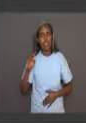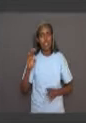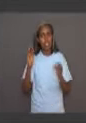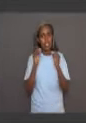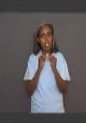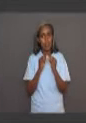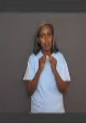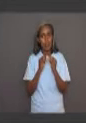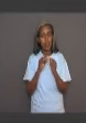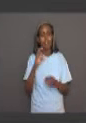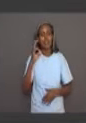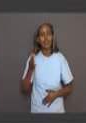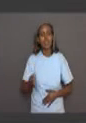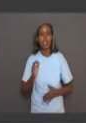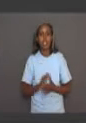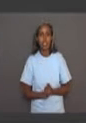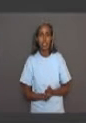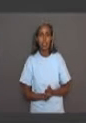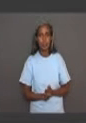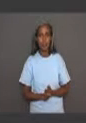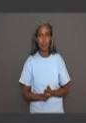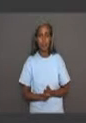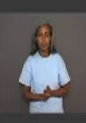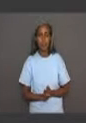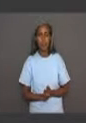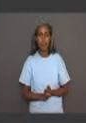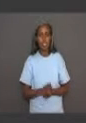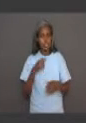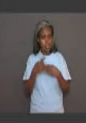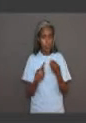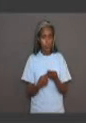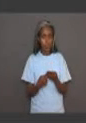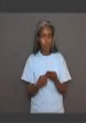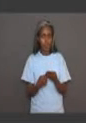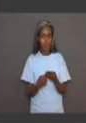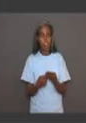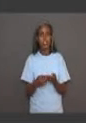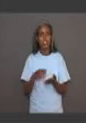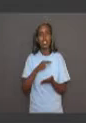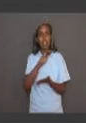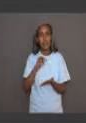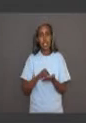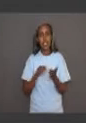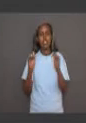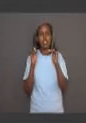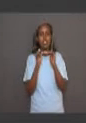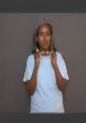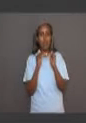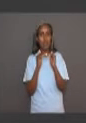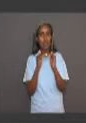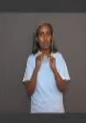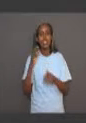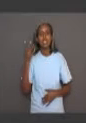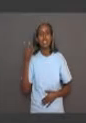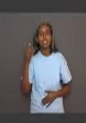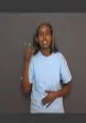sum of the frequencies. Therefore, the mean is equal to